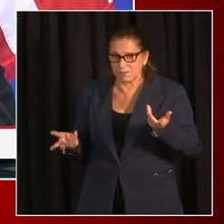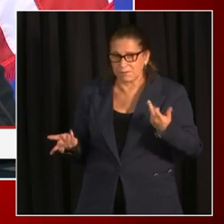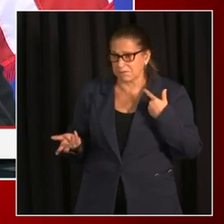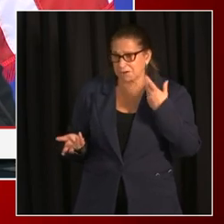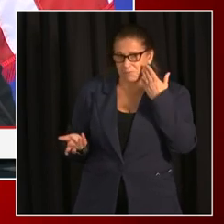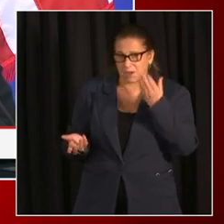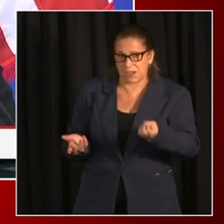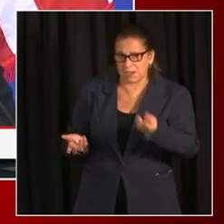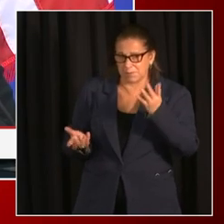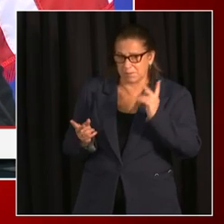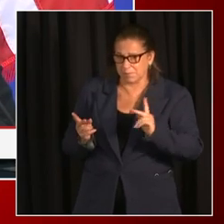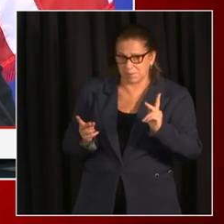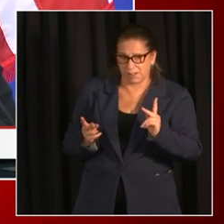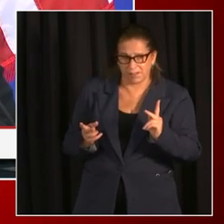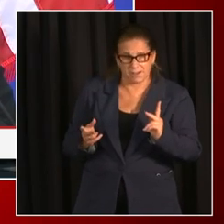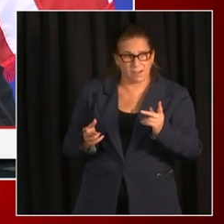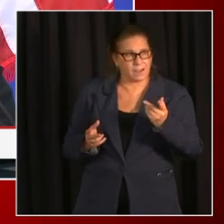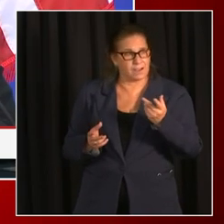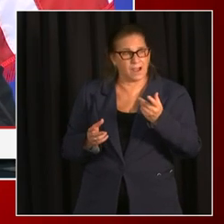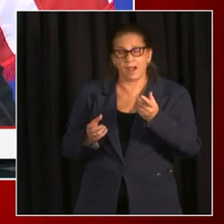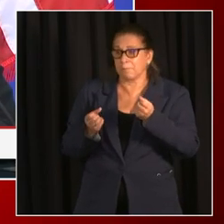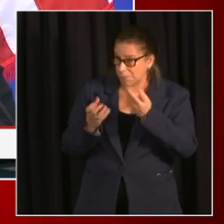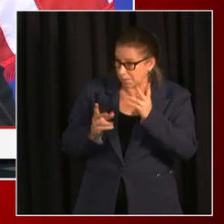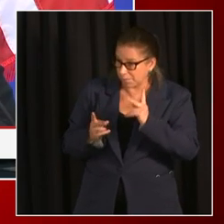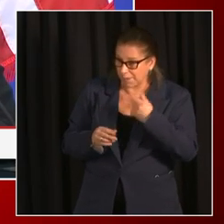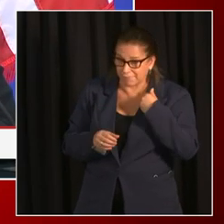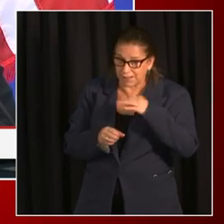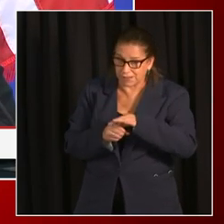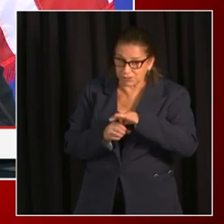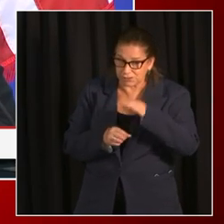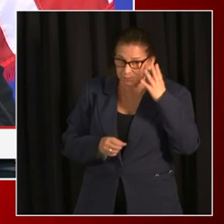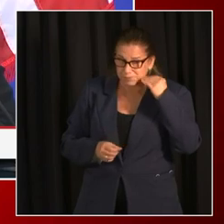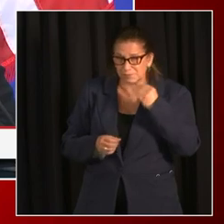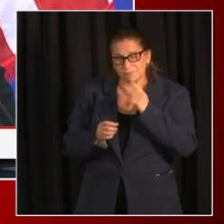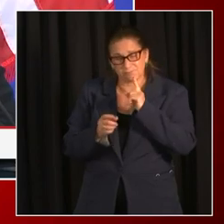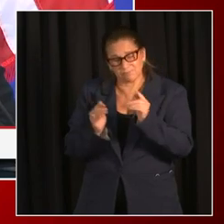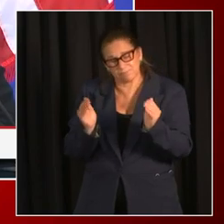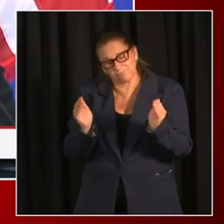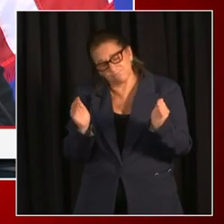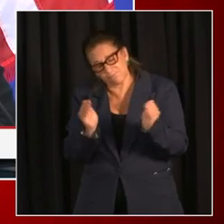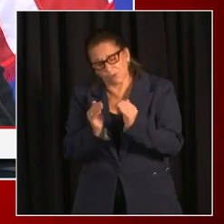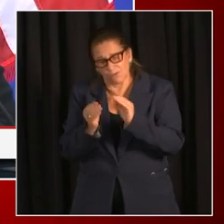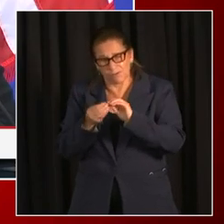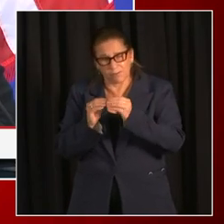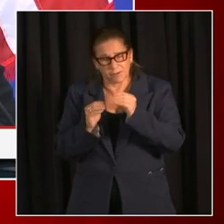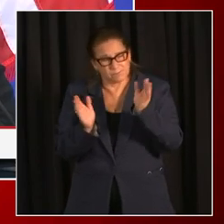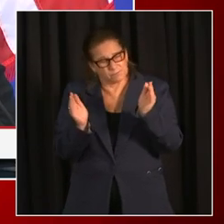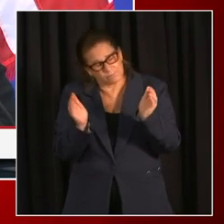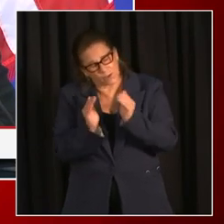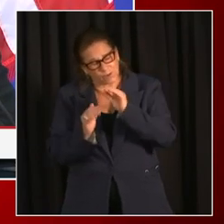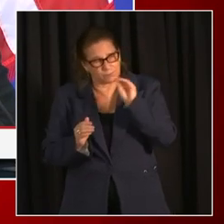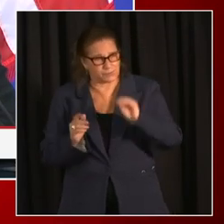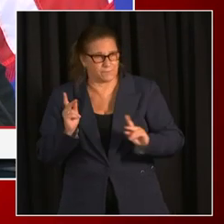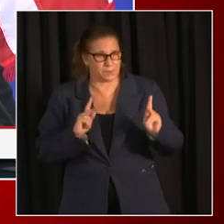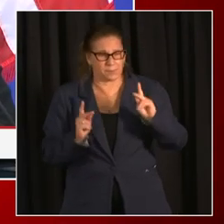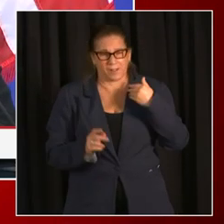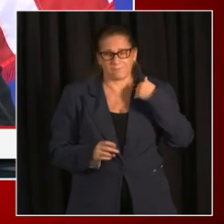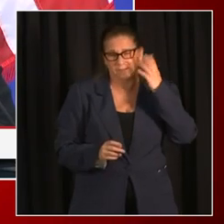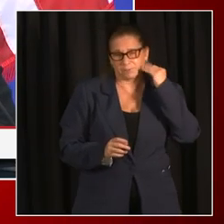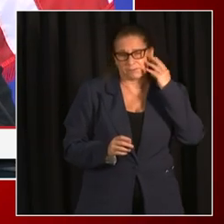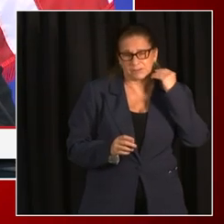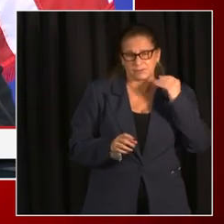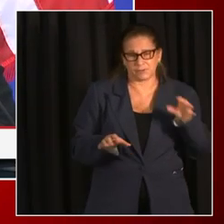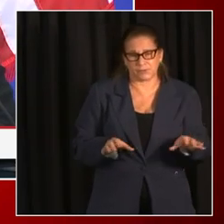know how many people you know that have elections experience, but it's a very small cadre of people. And so I think